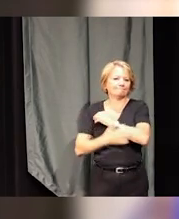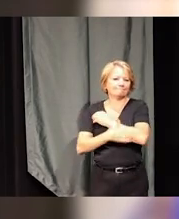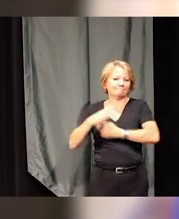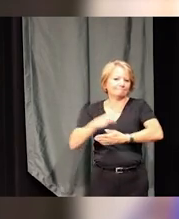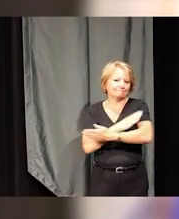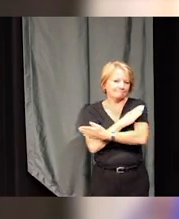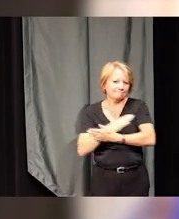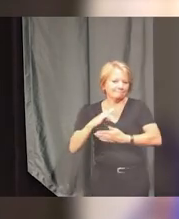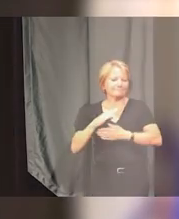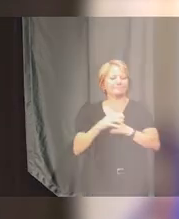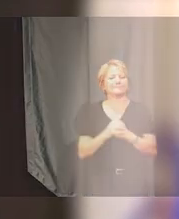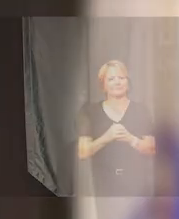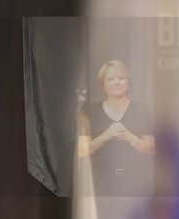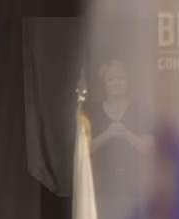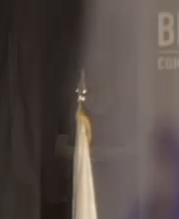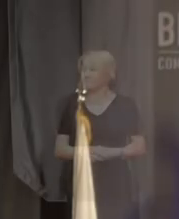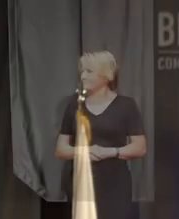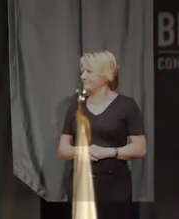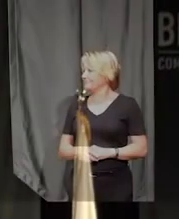anthem.